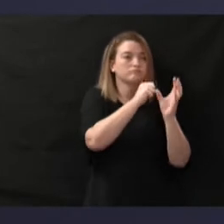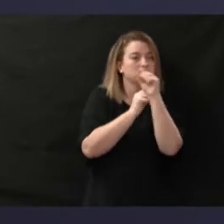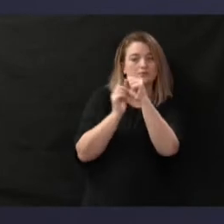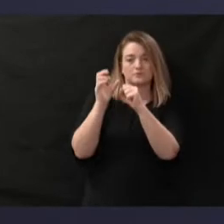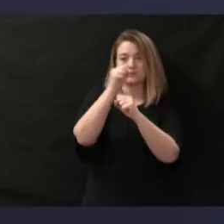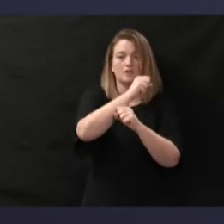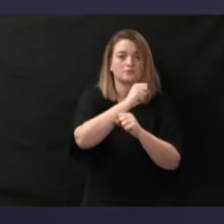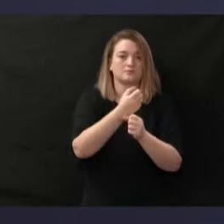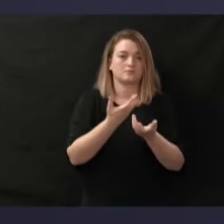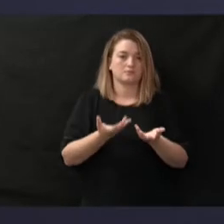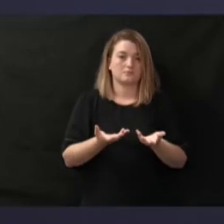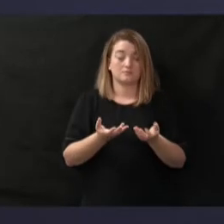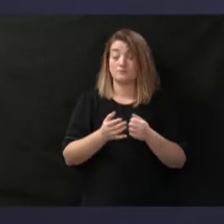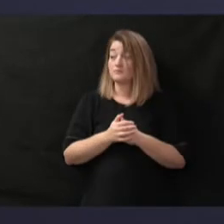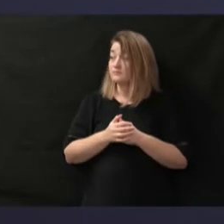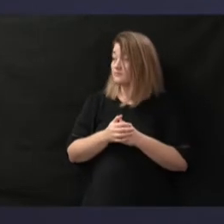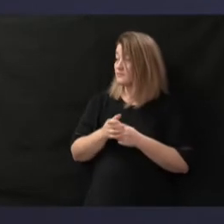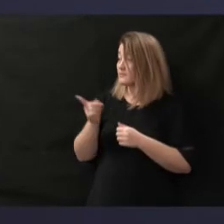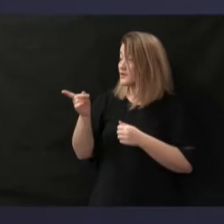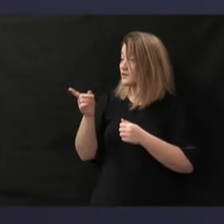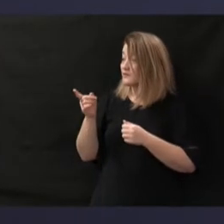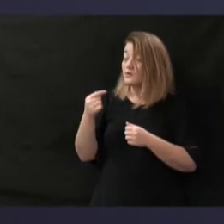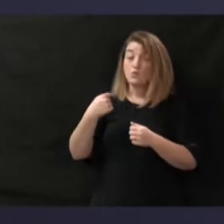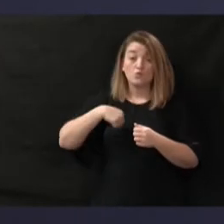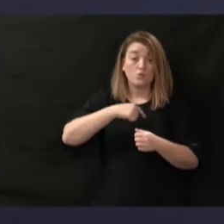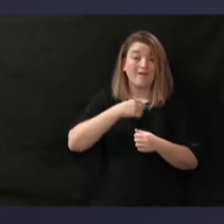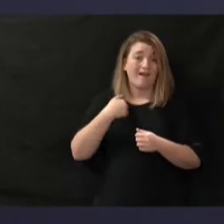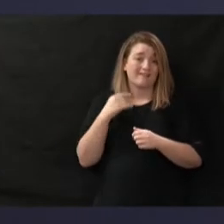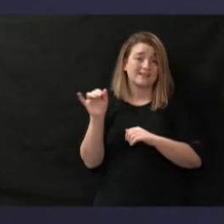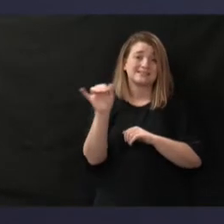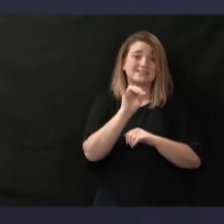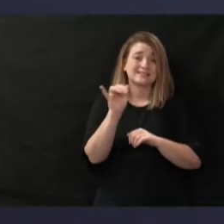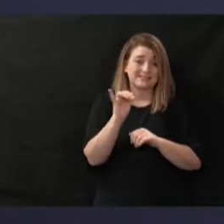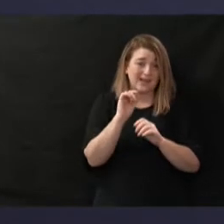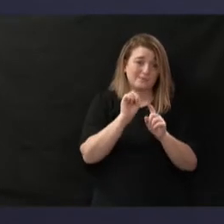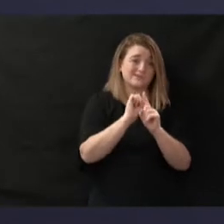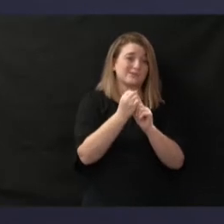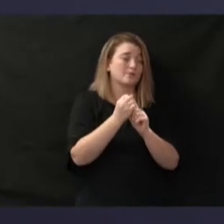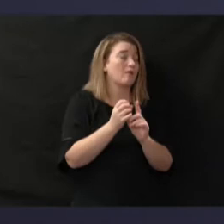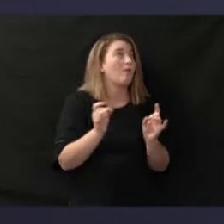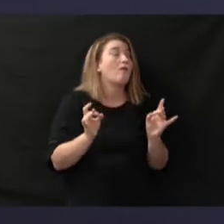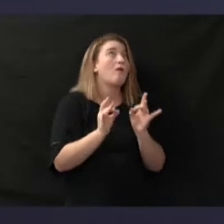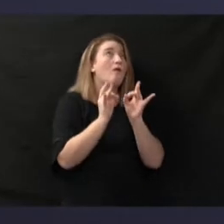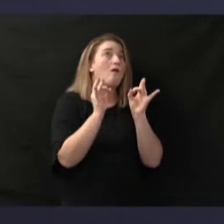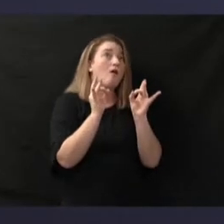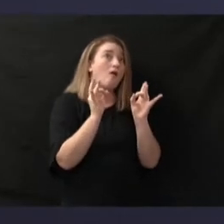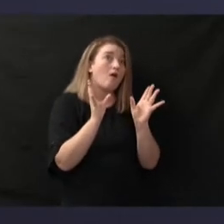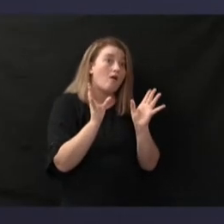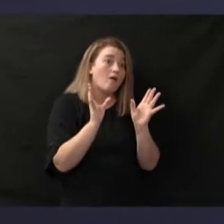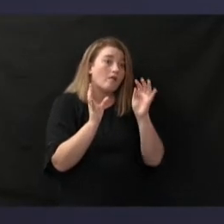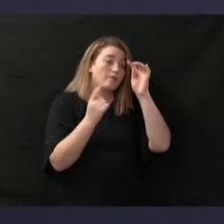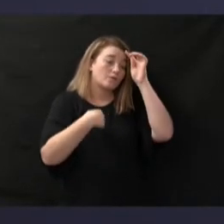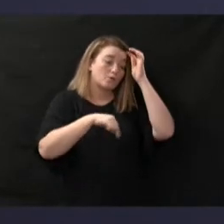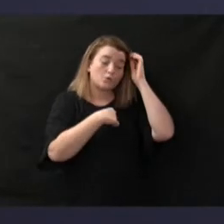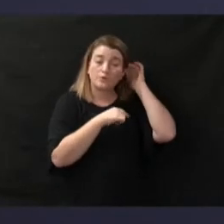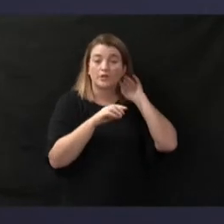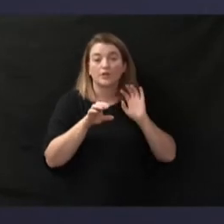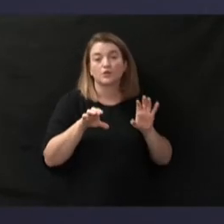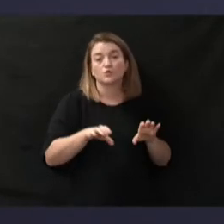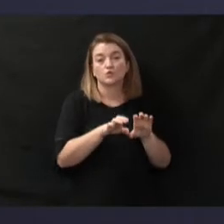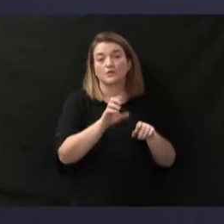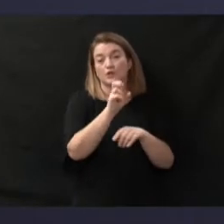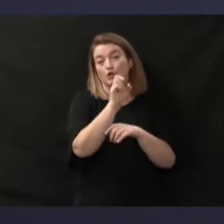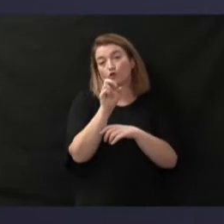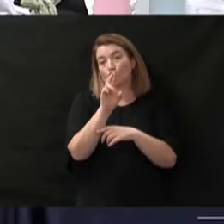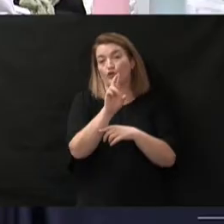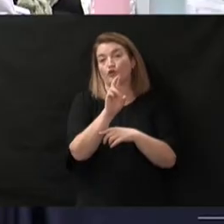just focus on maybe, like, if you have, because we have the same thing, mm-hmm. I feel like, and it's awful. Mm-hmm. Like, when we do the